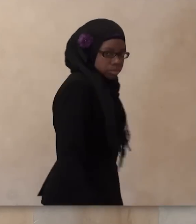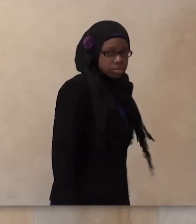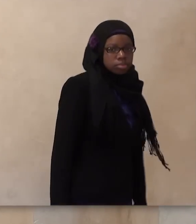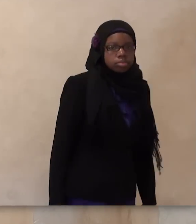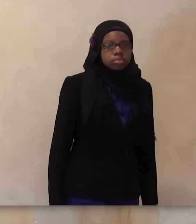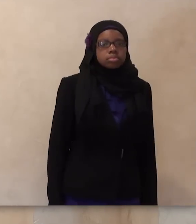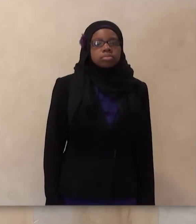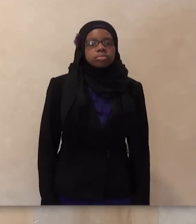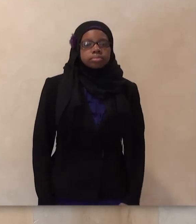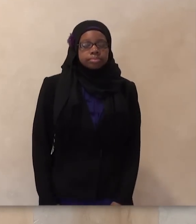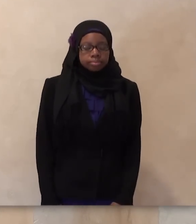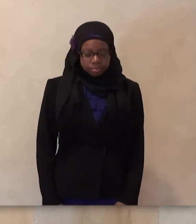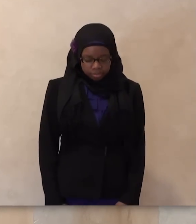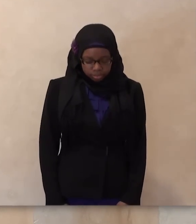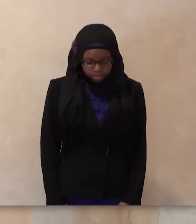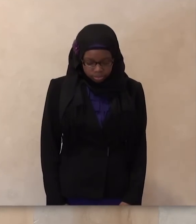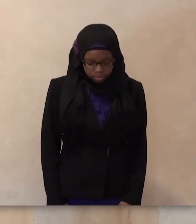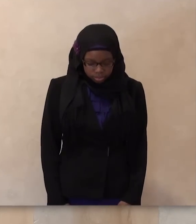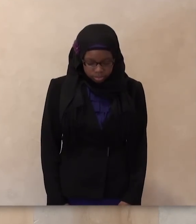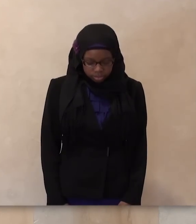Bismillahir Rahmanir Rahim.